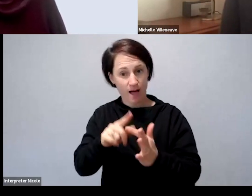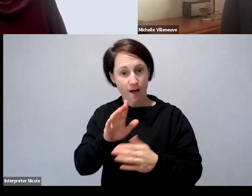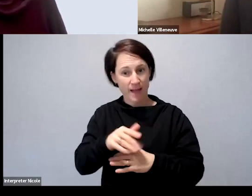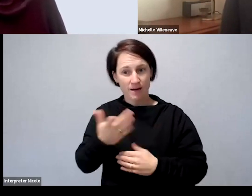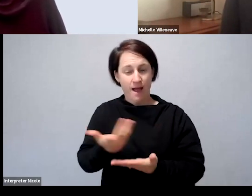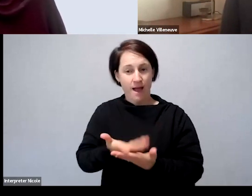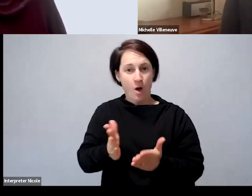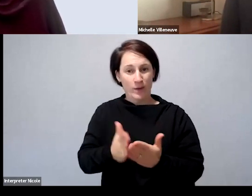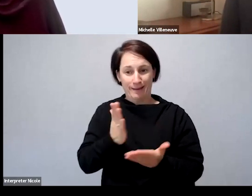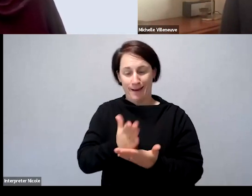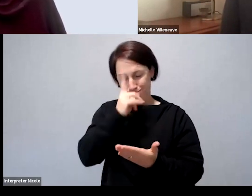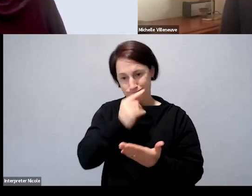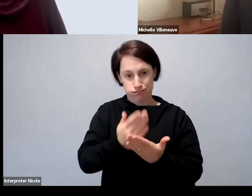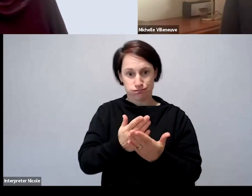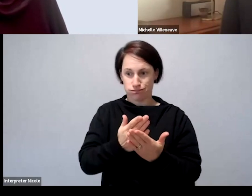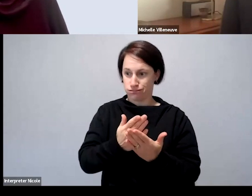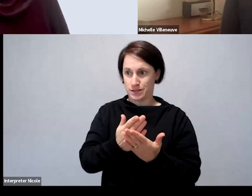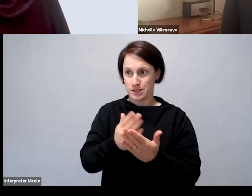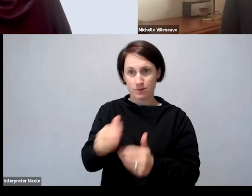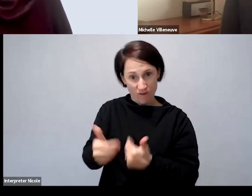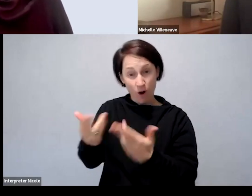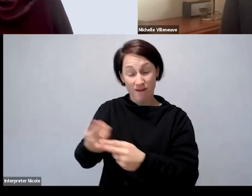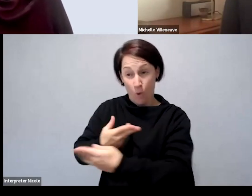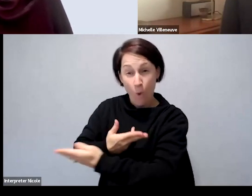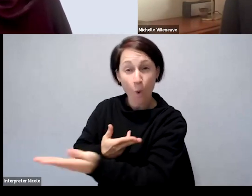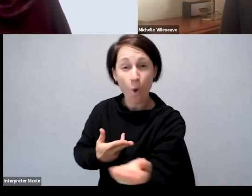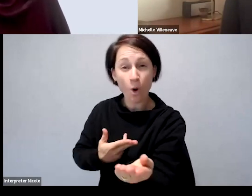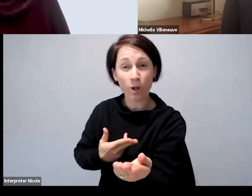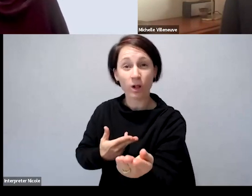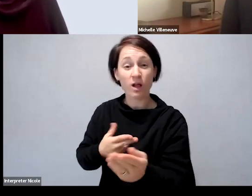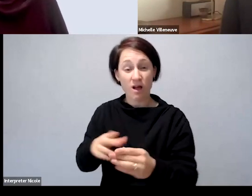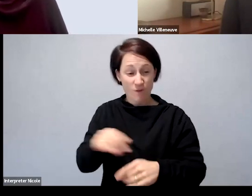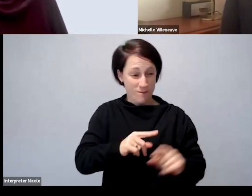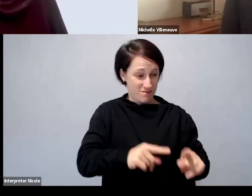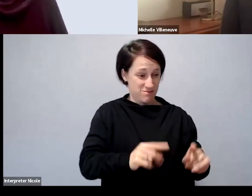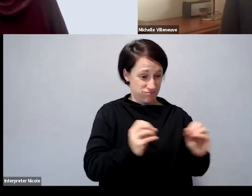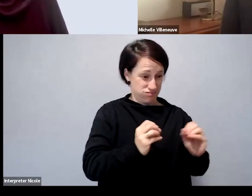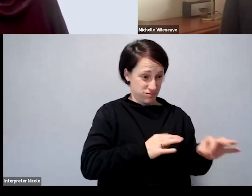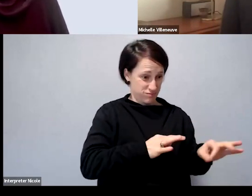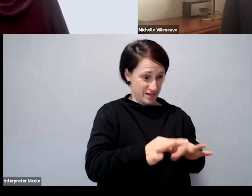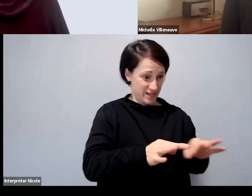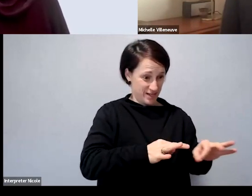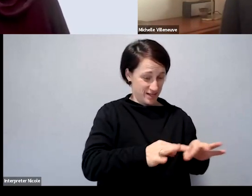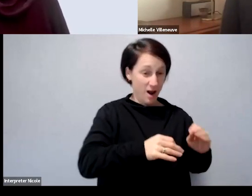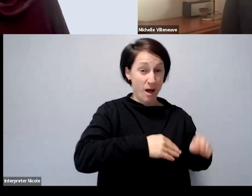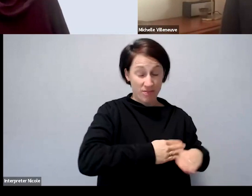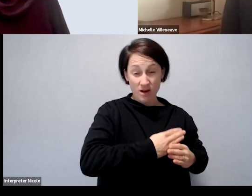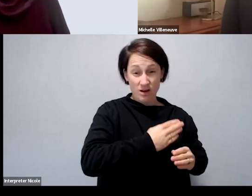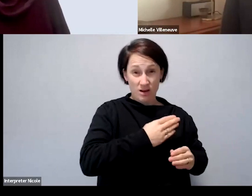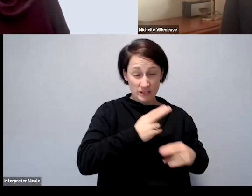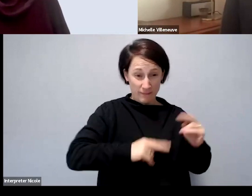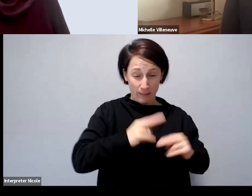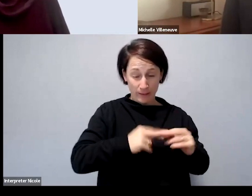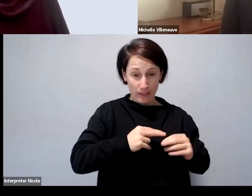So is there a magic middle between no planning, which is no good at all, and the huge effort of trying to develop